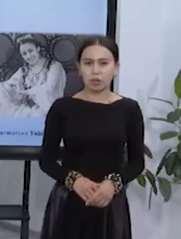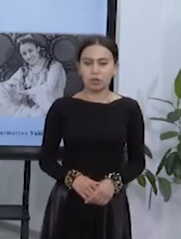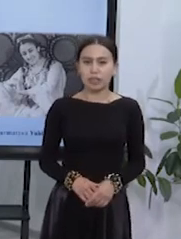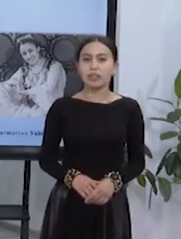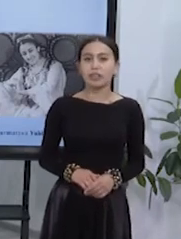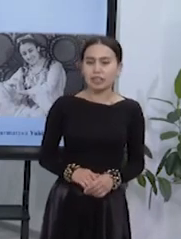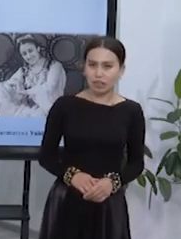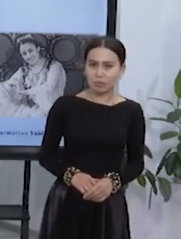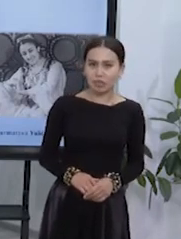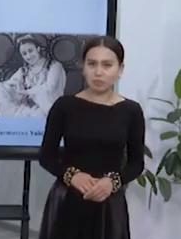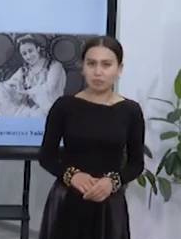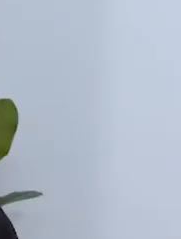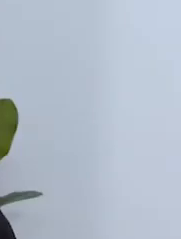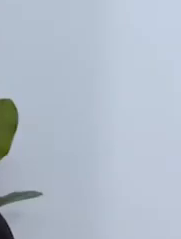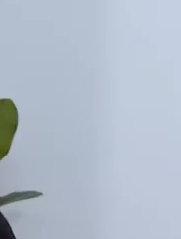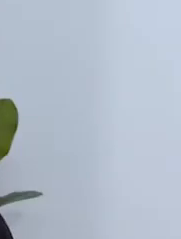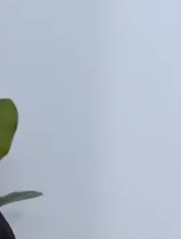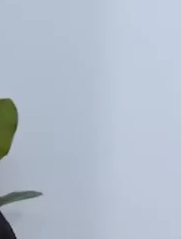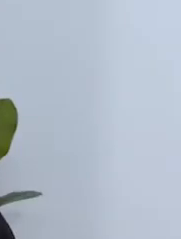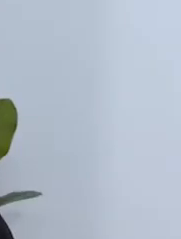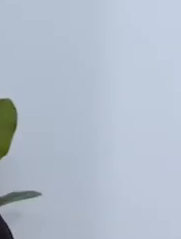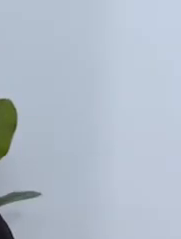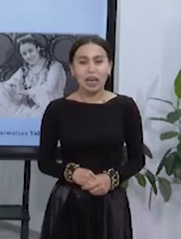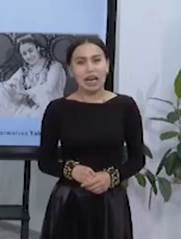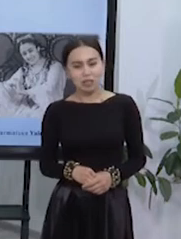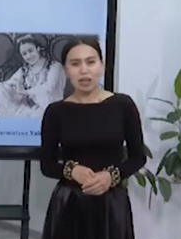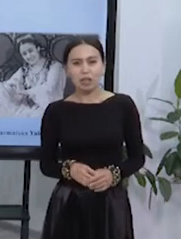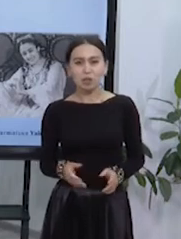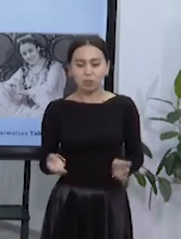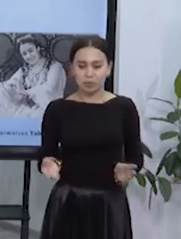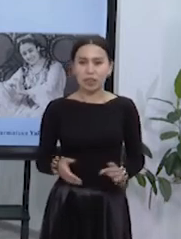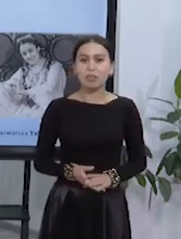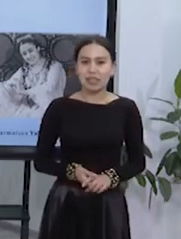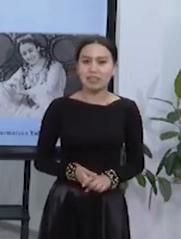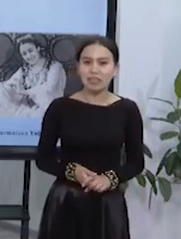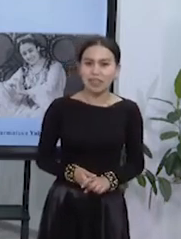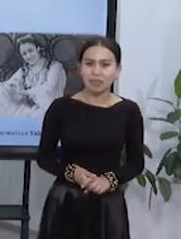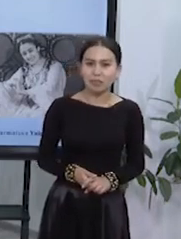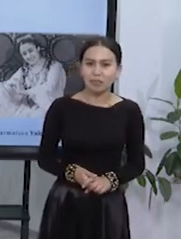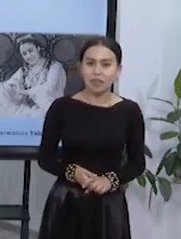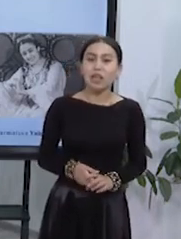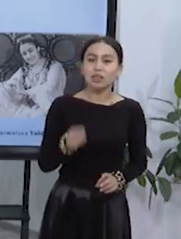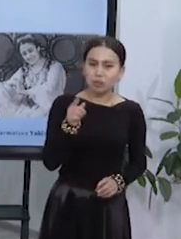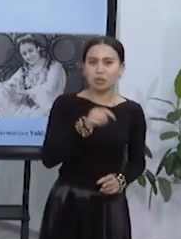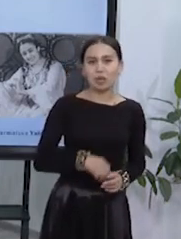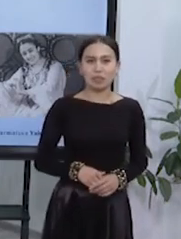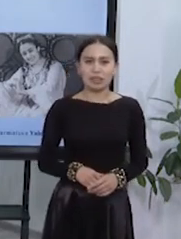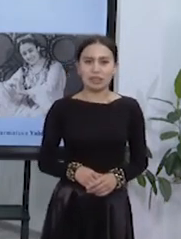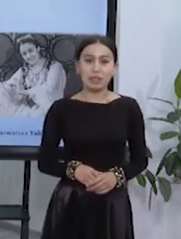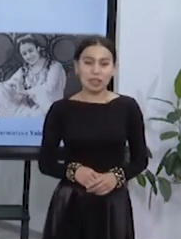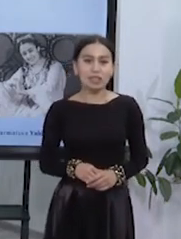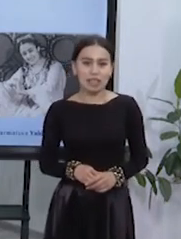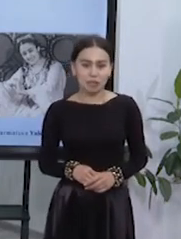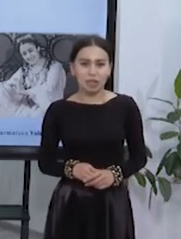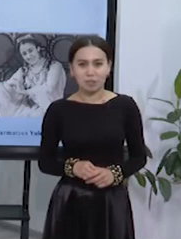yangi mashg'ulotga kirishamiz. Qo'limdagi zangni ko'rib, aslo hayron bo'lmagan bo'lsangiz kerak. To'g'ri